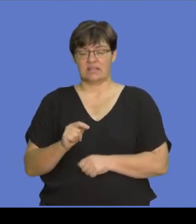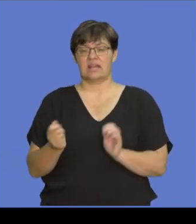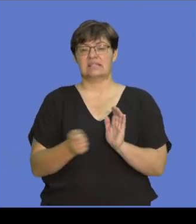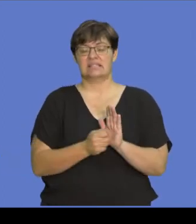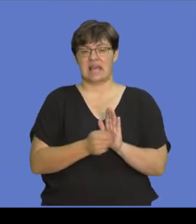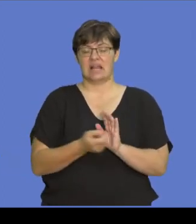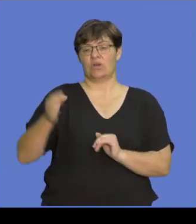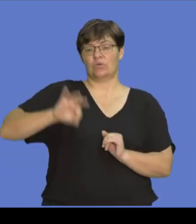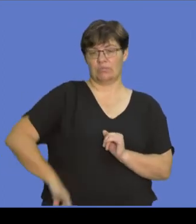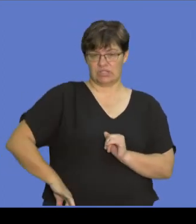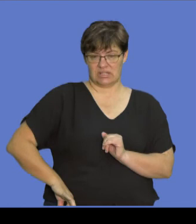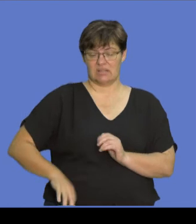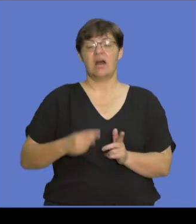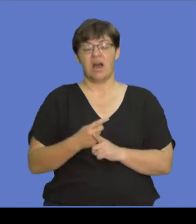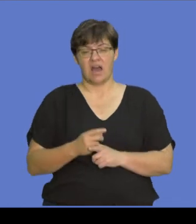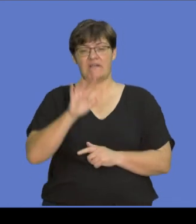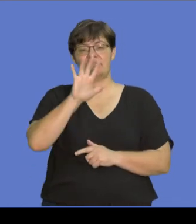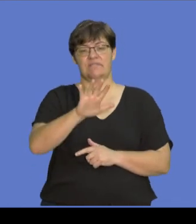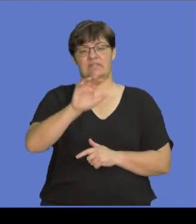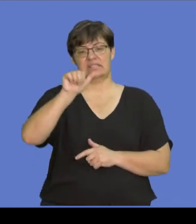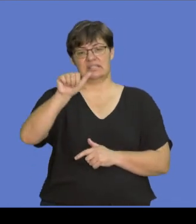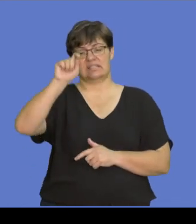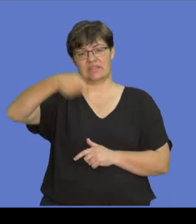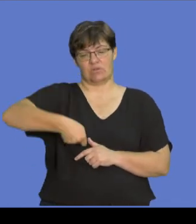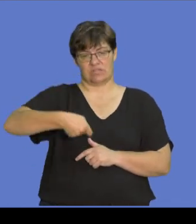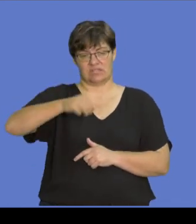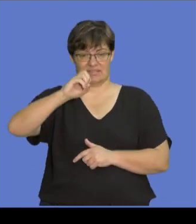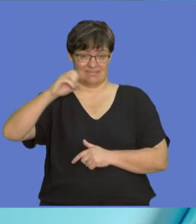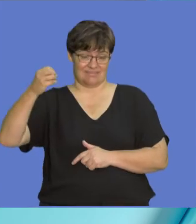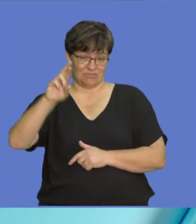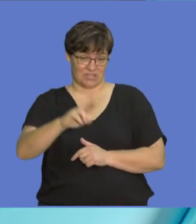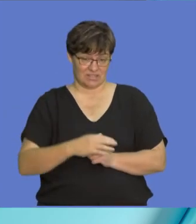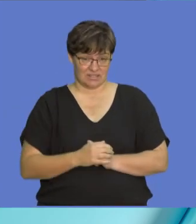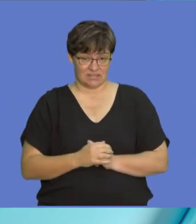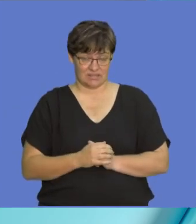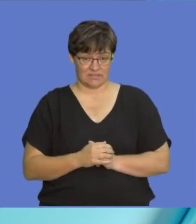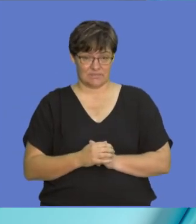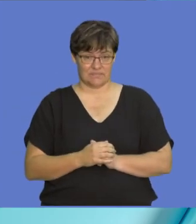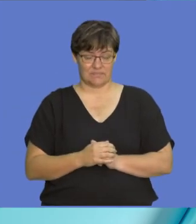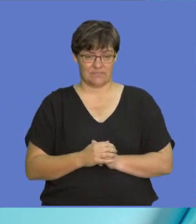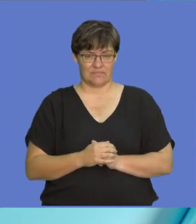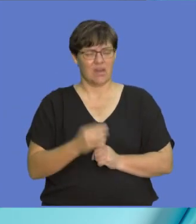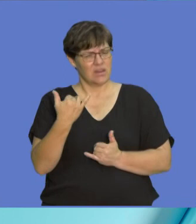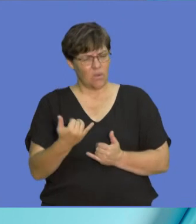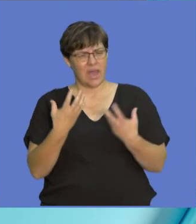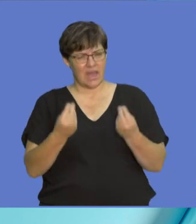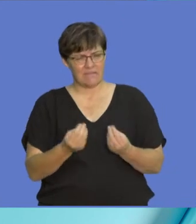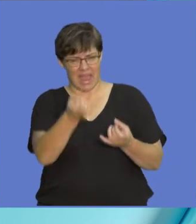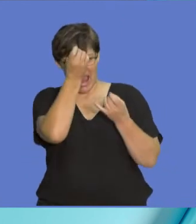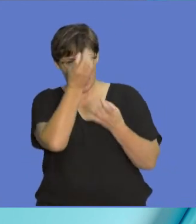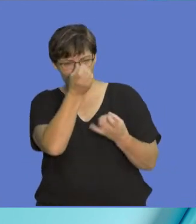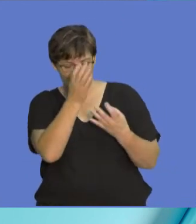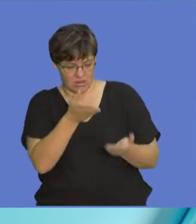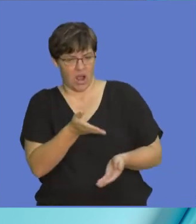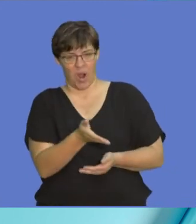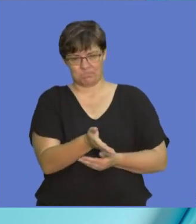of 56,000 Rand. So clearly you can see, you now have the relevant information that